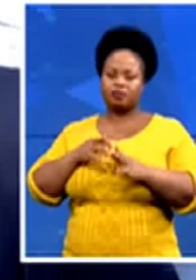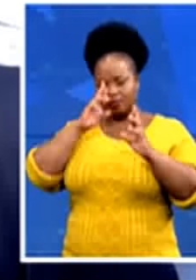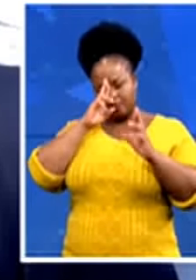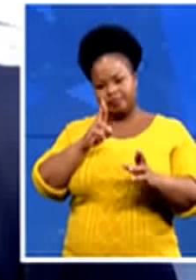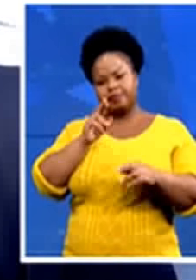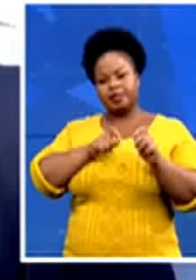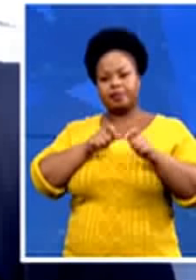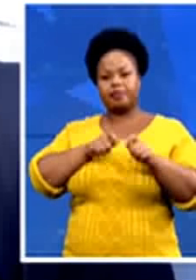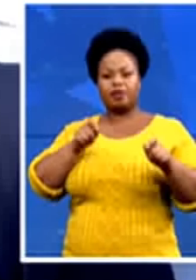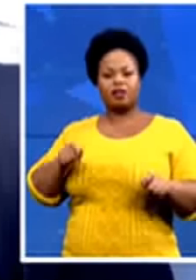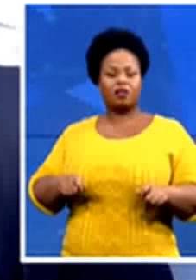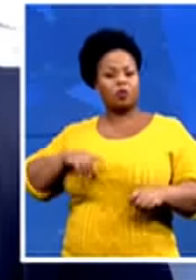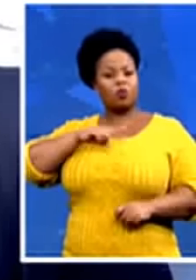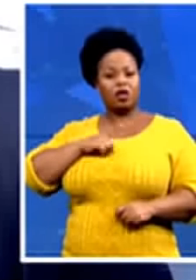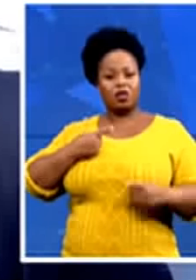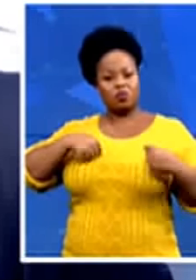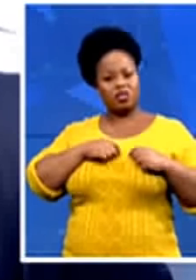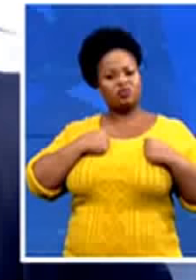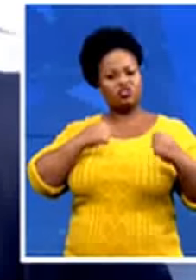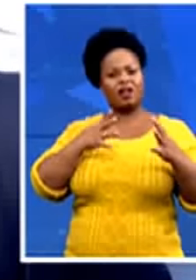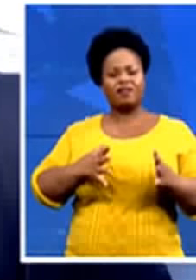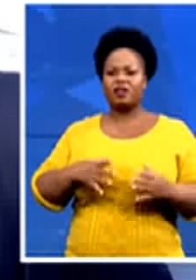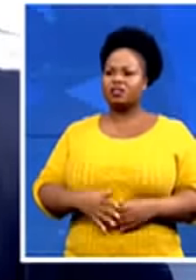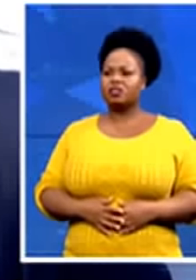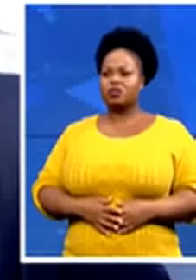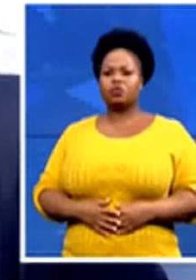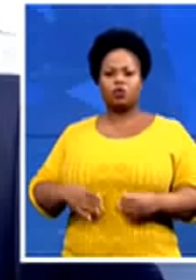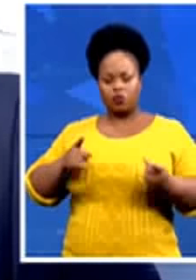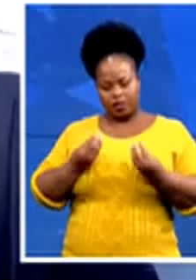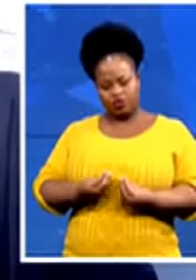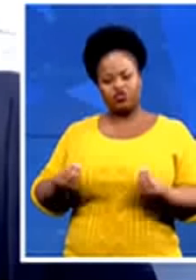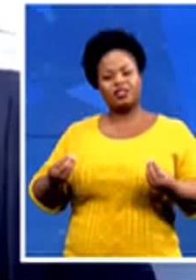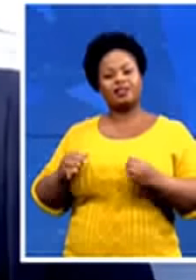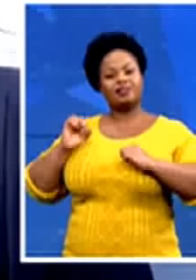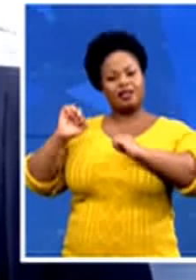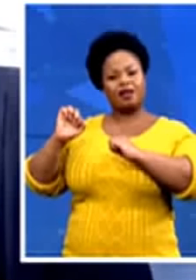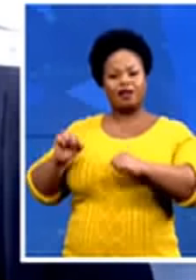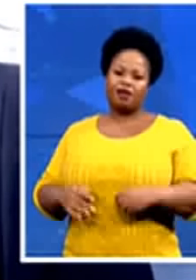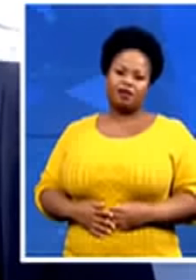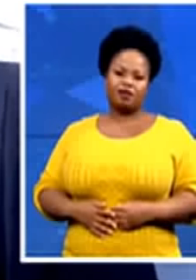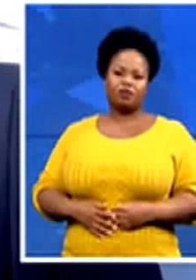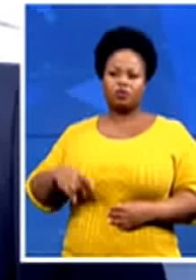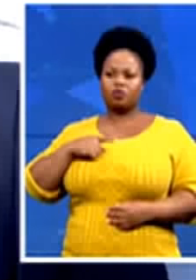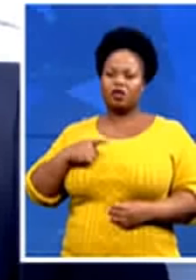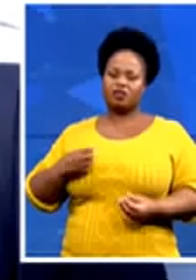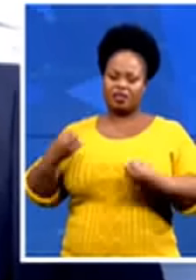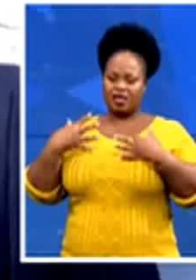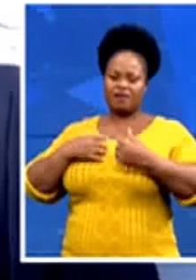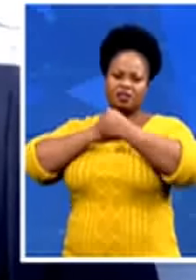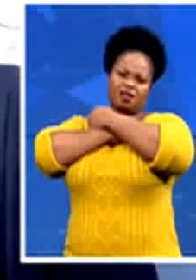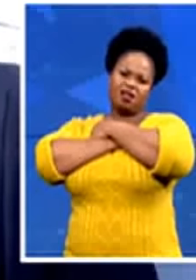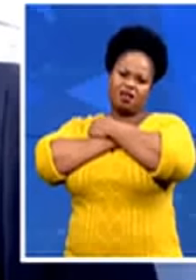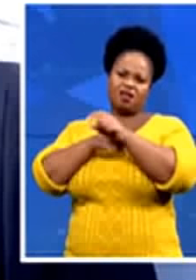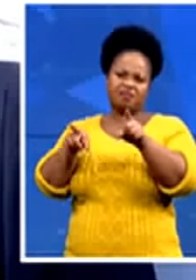no-driver, bekuyigama ukuthi u-driver. Besizingane zakwabo, sizingane zakhe esinika lonke uthando olindele kumzala. But kodwa-ke iqiniso